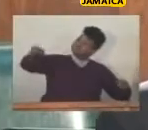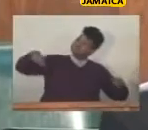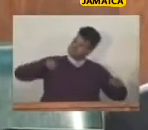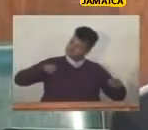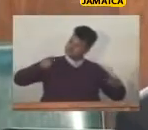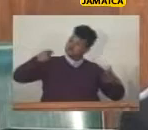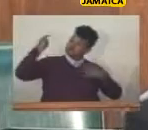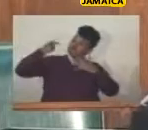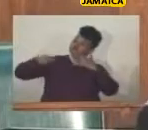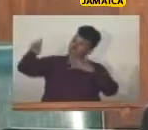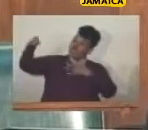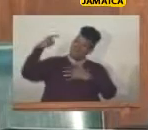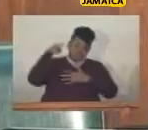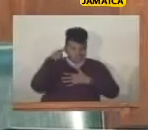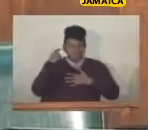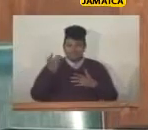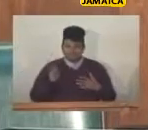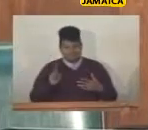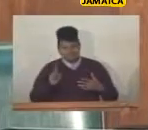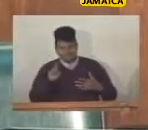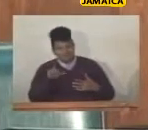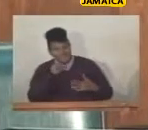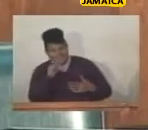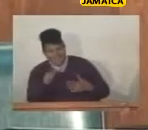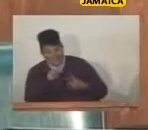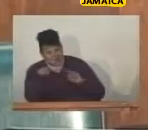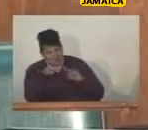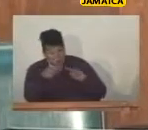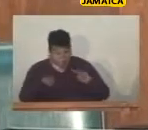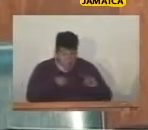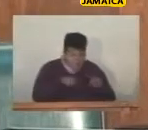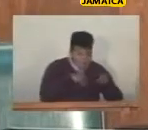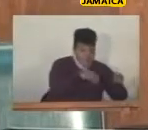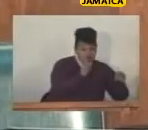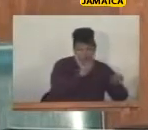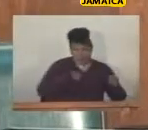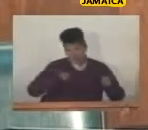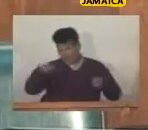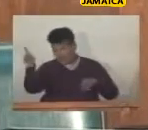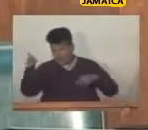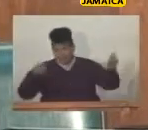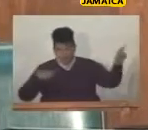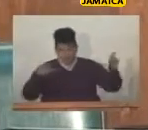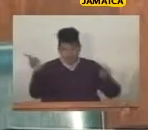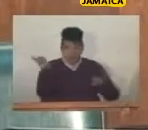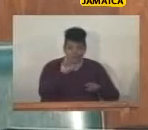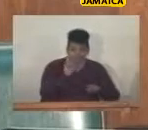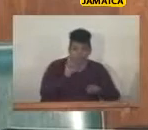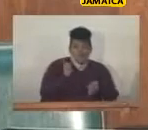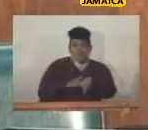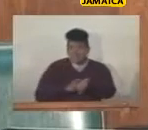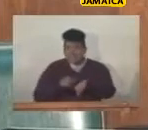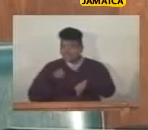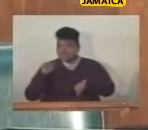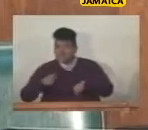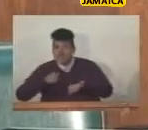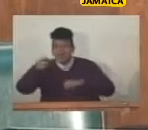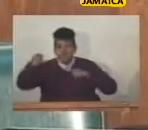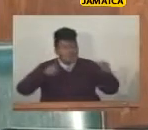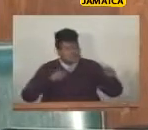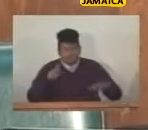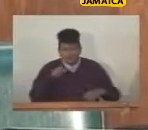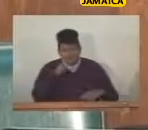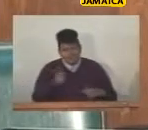dictate our movements, when we move, where we can go to, at what time we can do